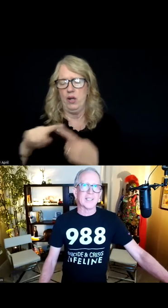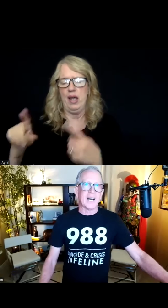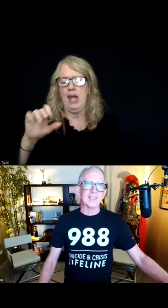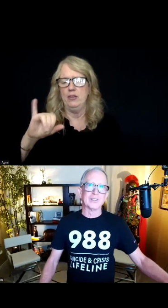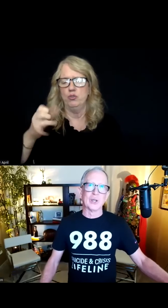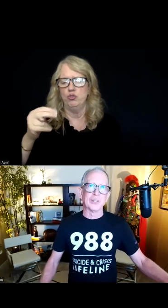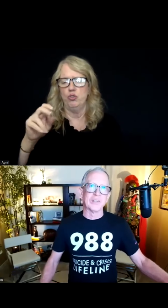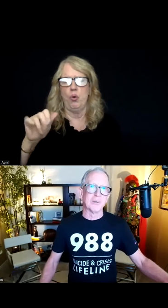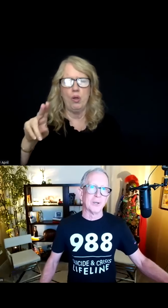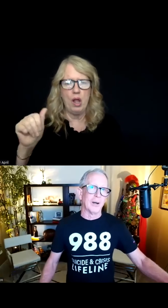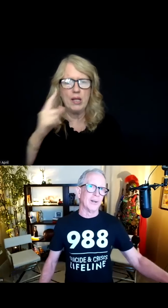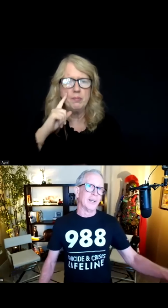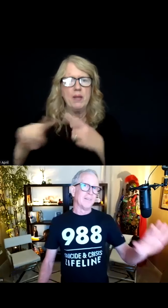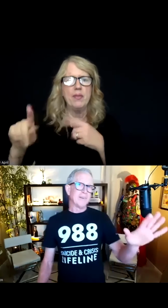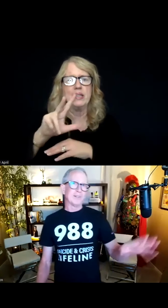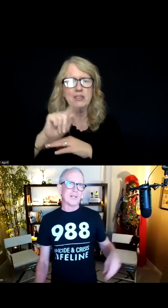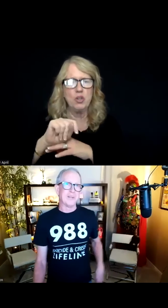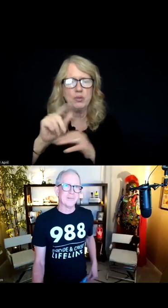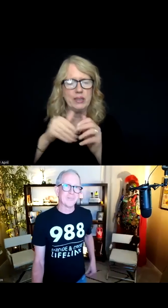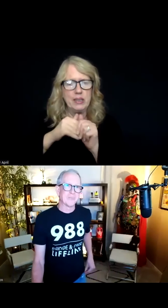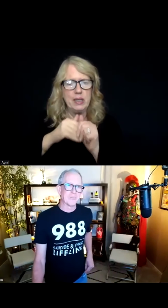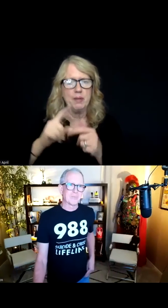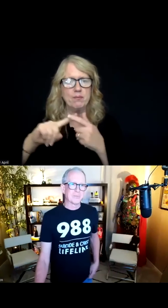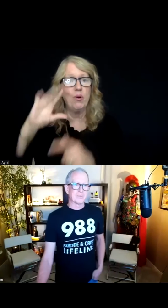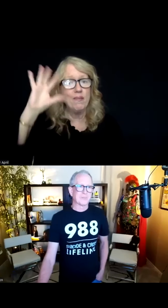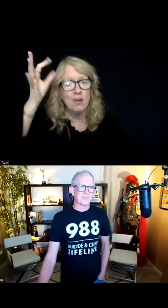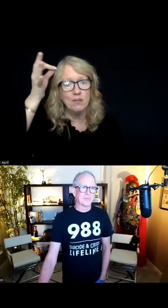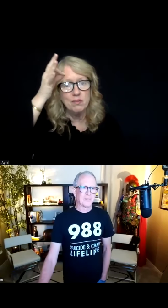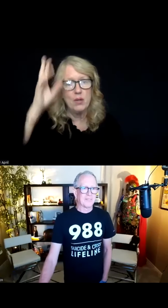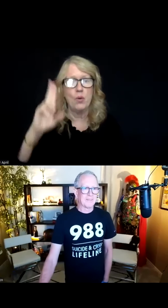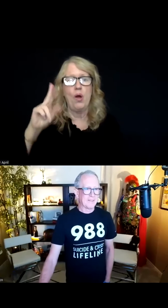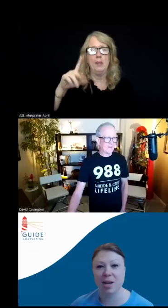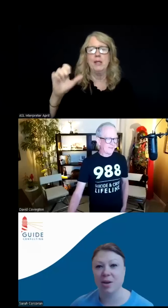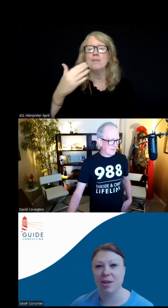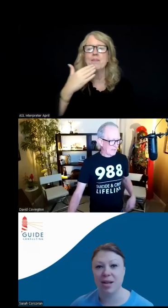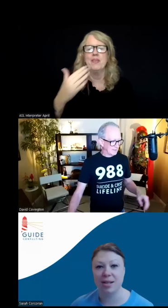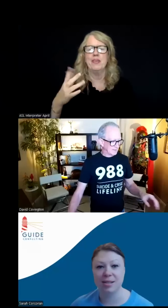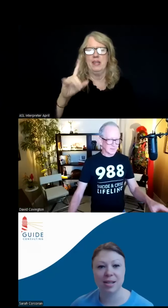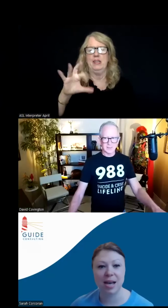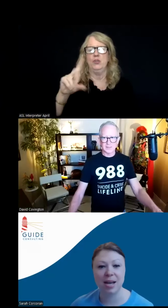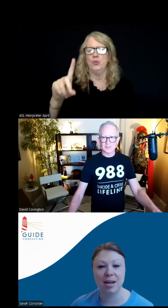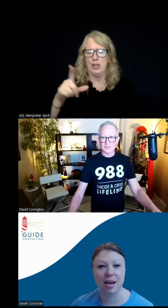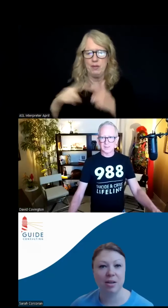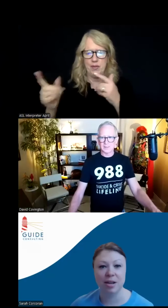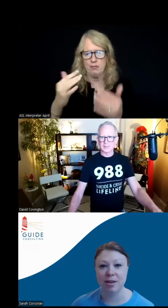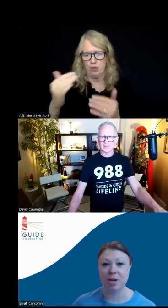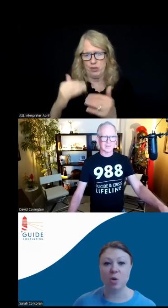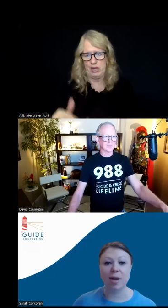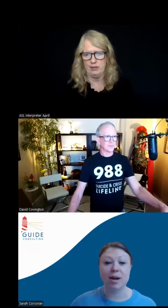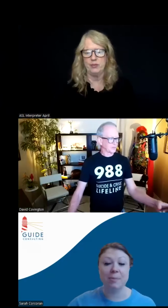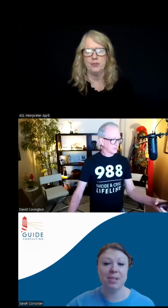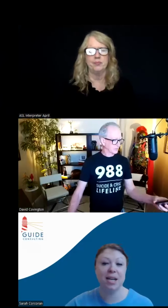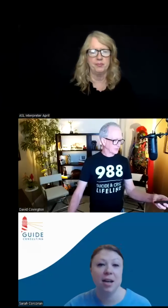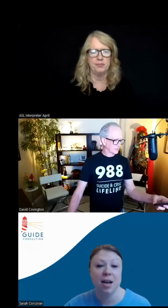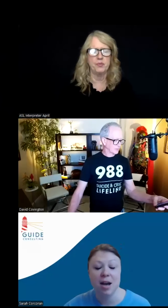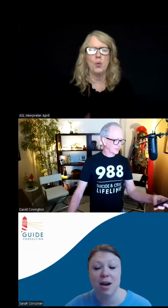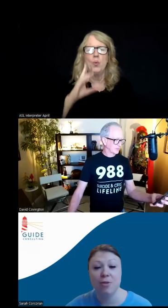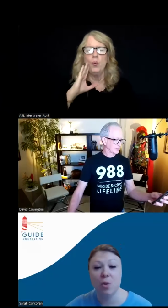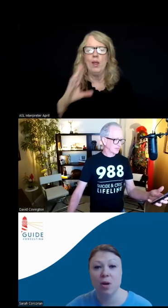AFSP and Guide Consulting for our federal update. Thank you, David. We can go to the next slide. I'll give a quick